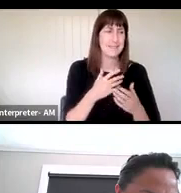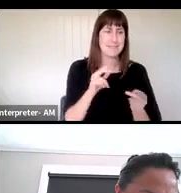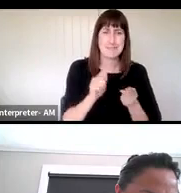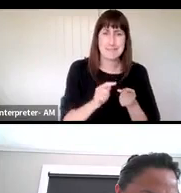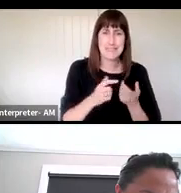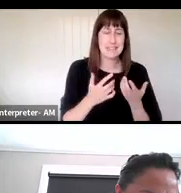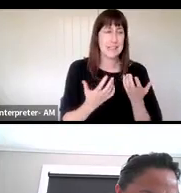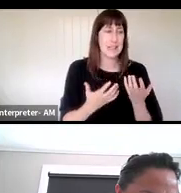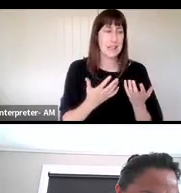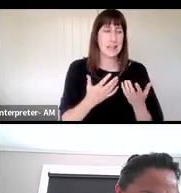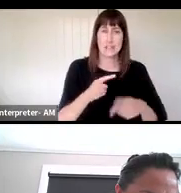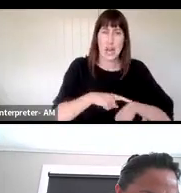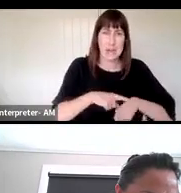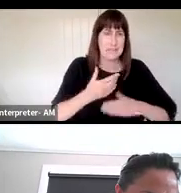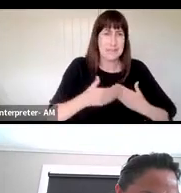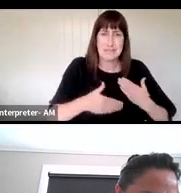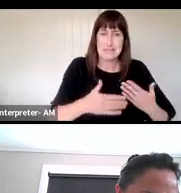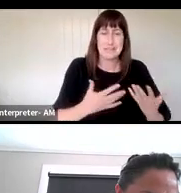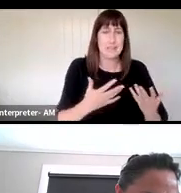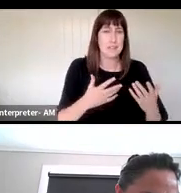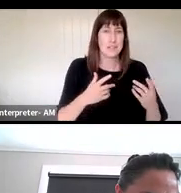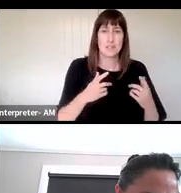meet what they have to meet. And